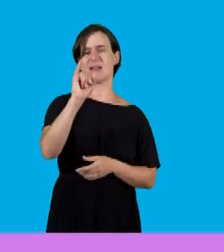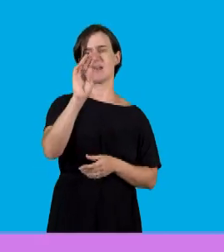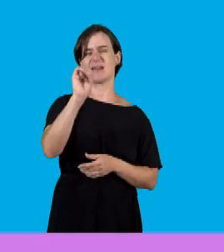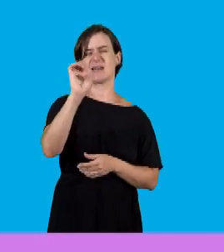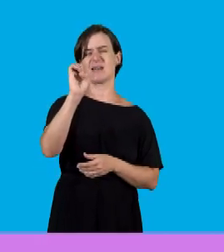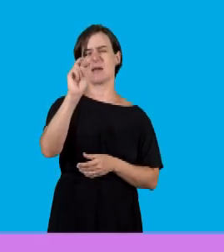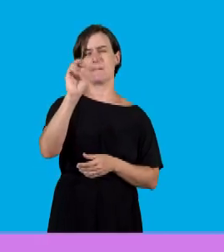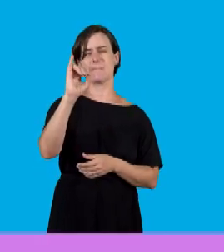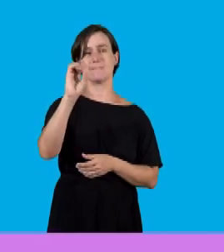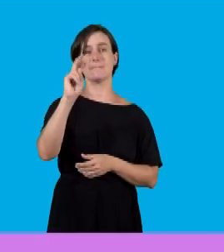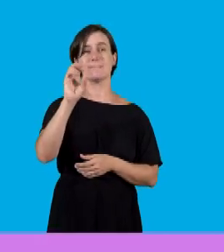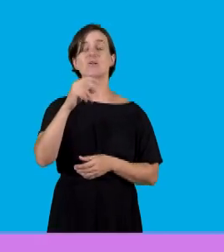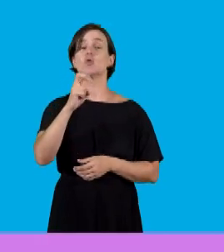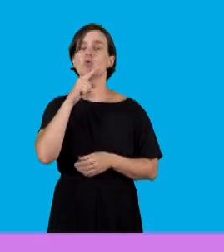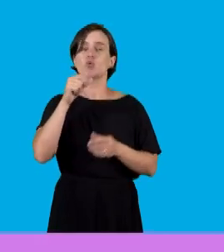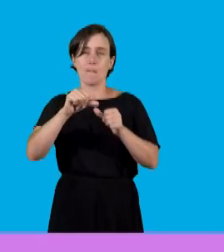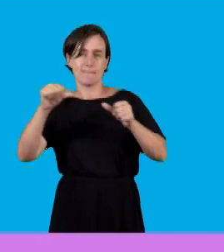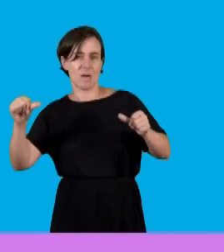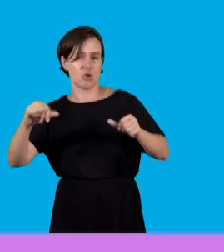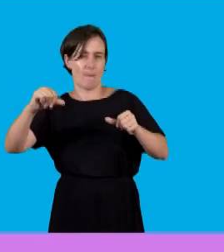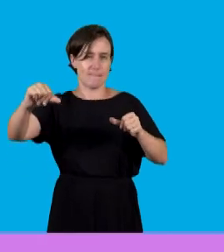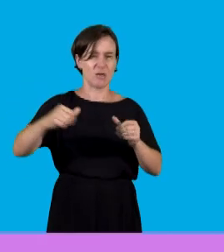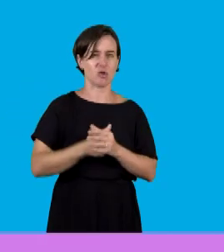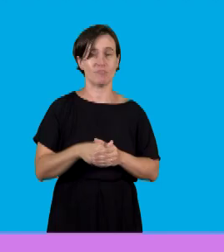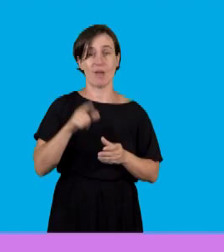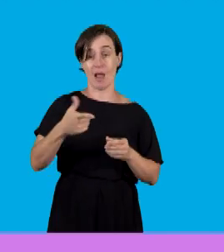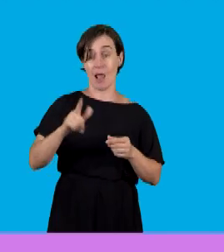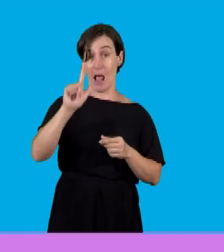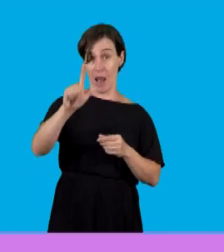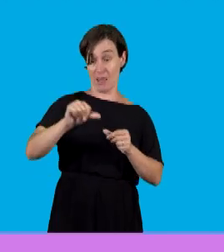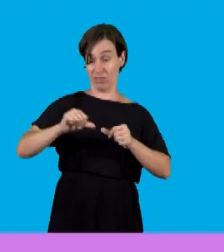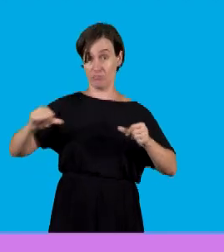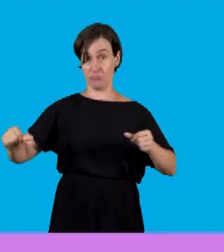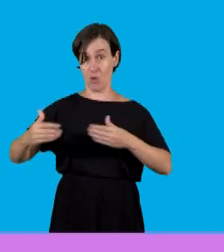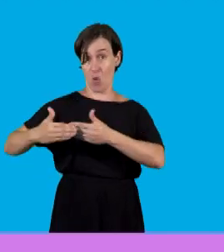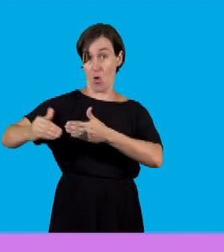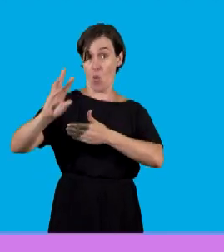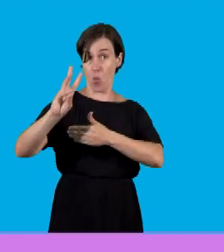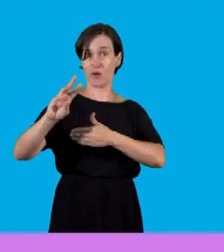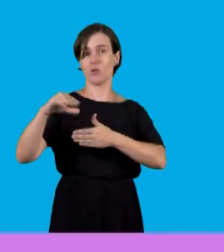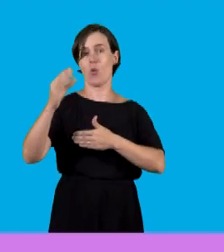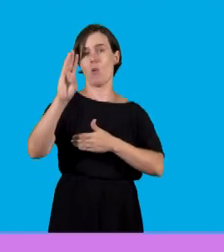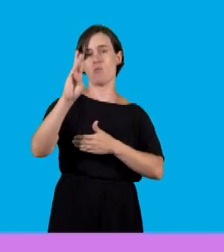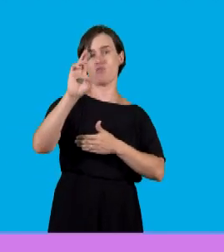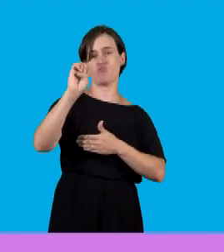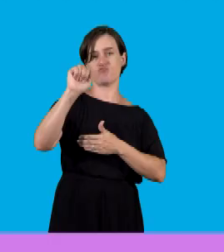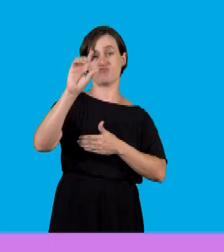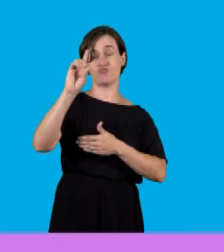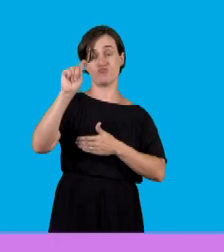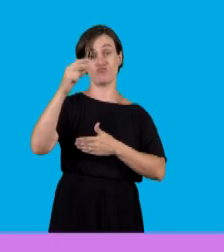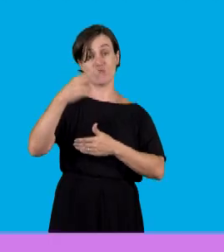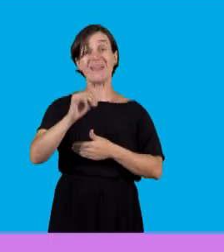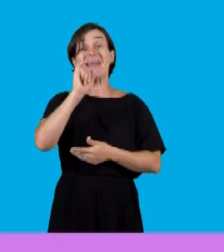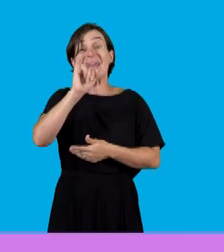of an object. And it describes them in terms of the length and the width or breadth of the object if that